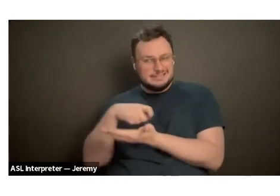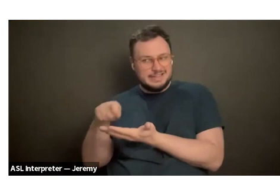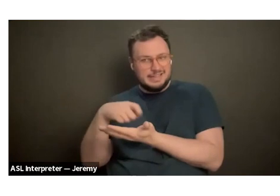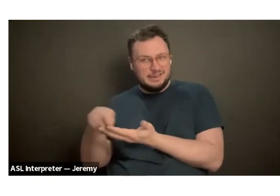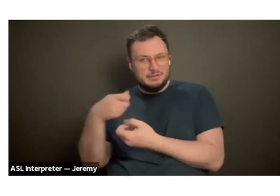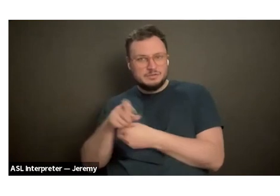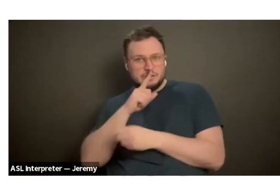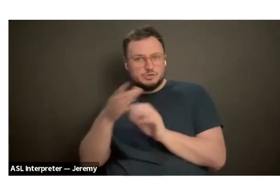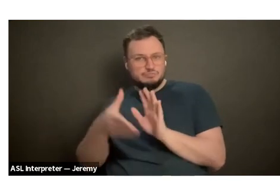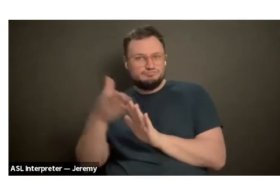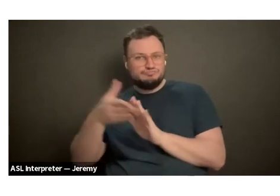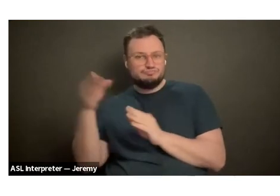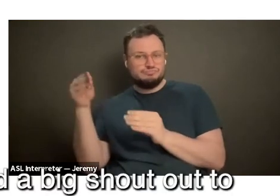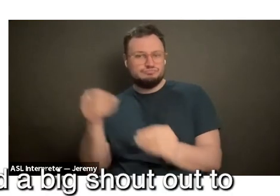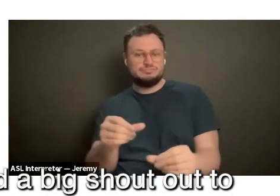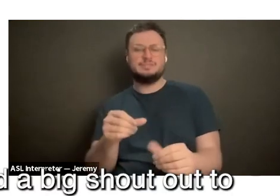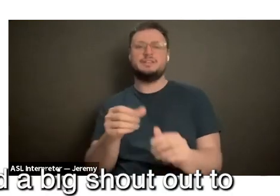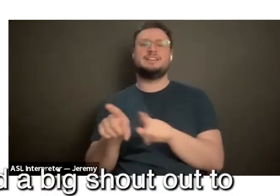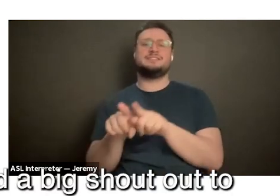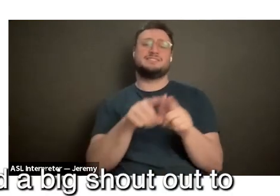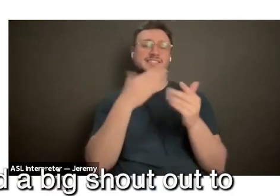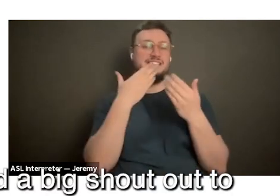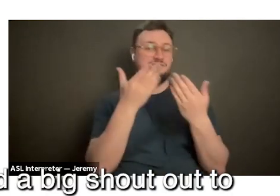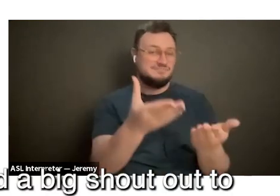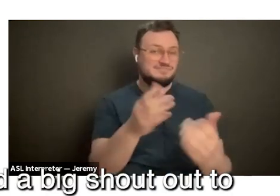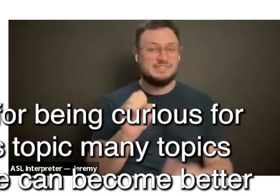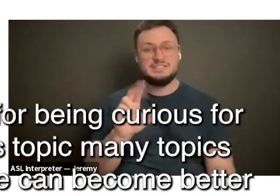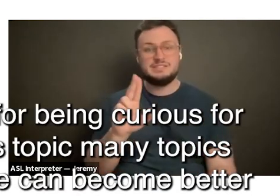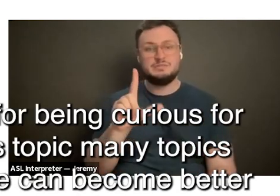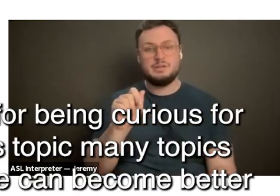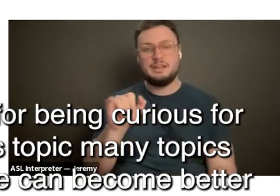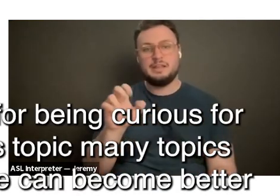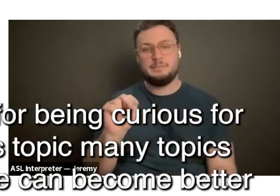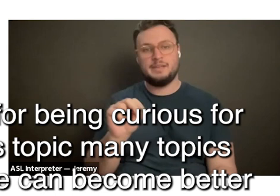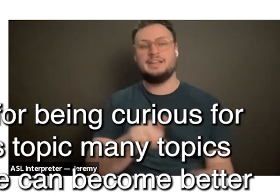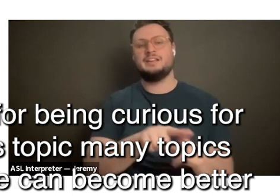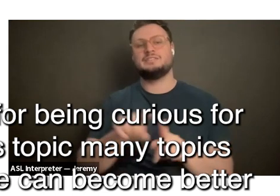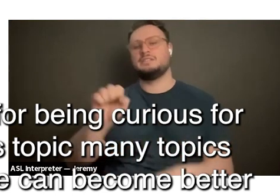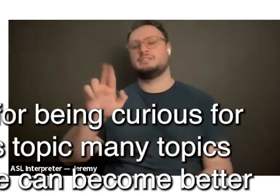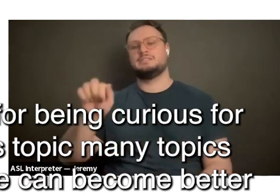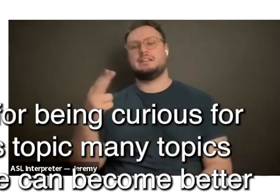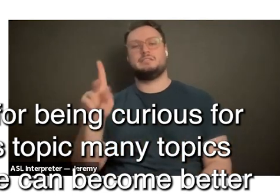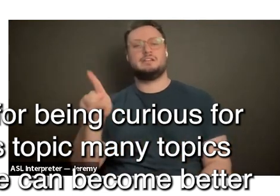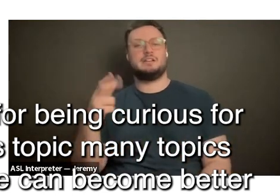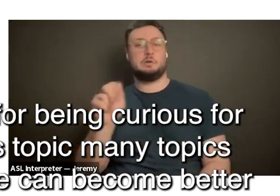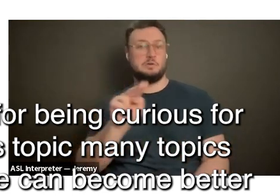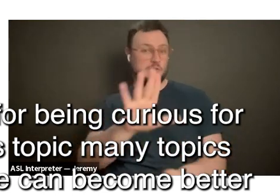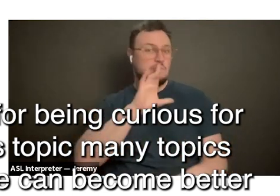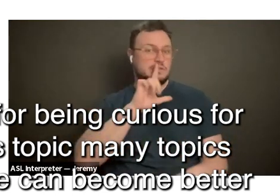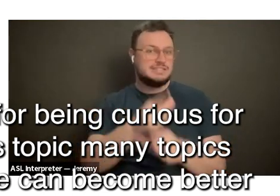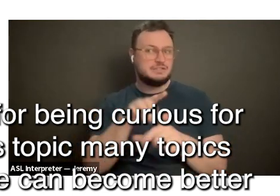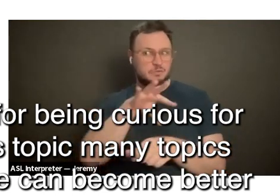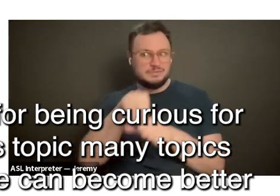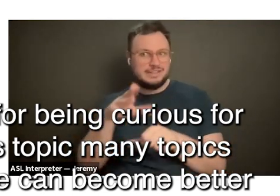working. And thank you especially to you, Sulaiman, and a big shout out to Sarah Khan, your sister, who was in the chat, making